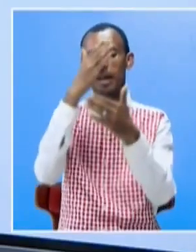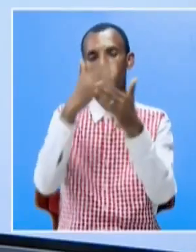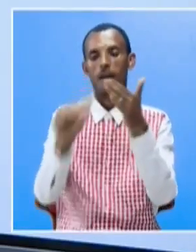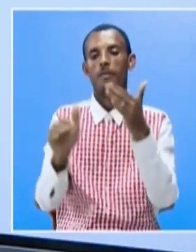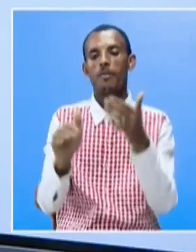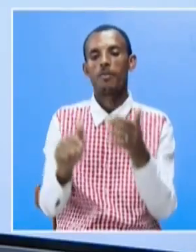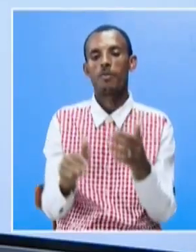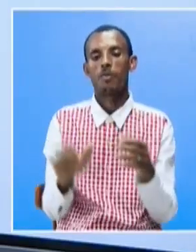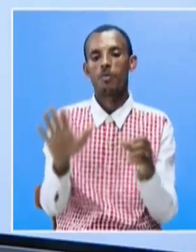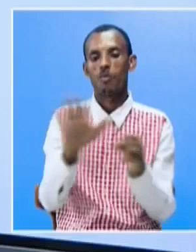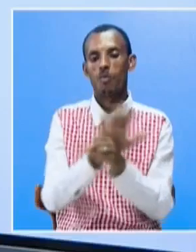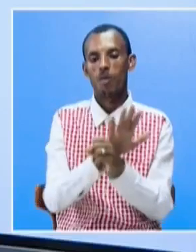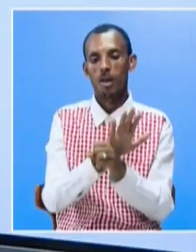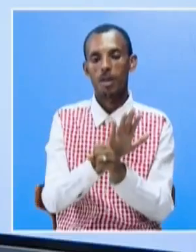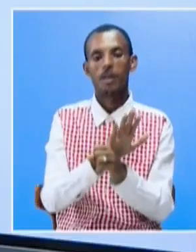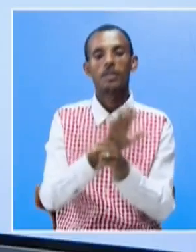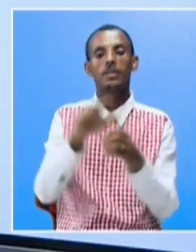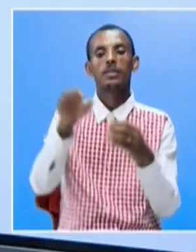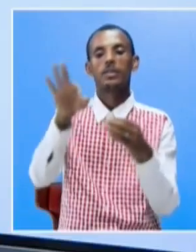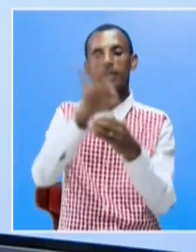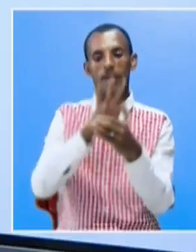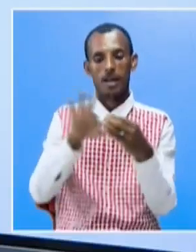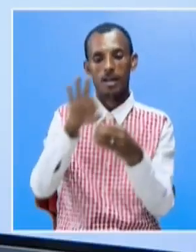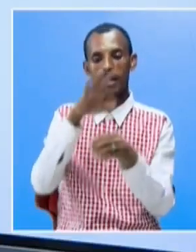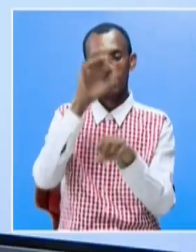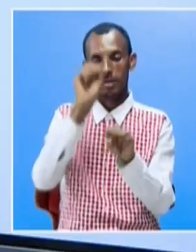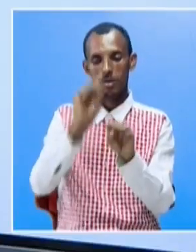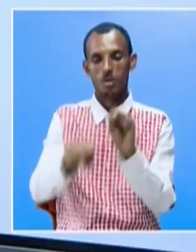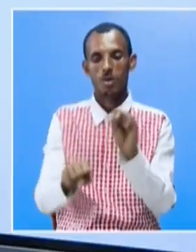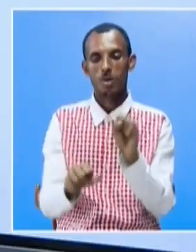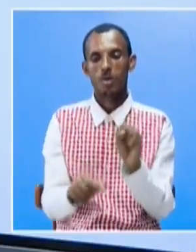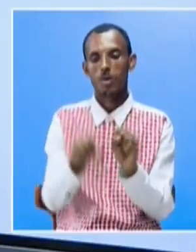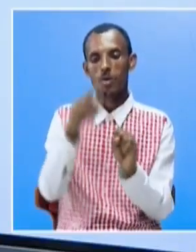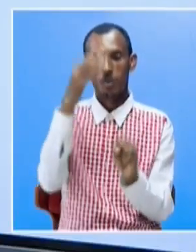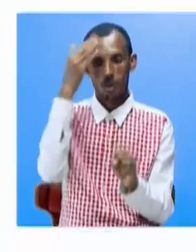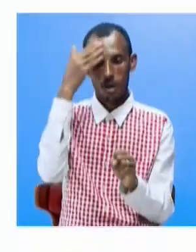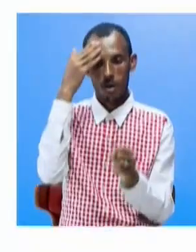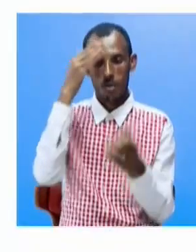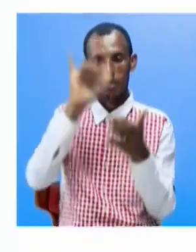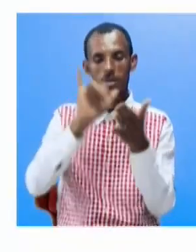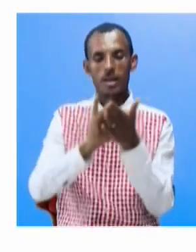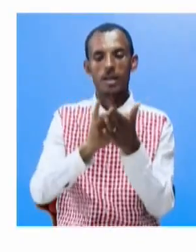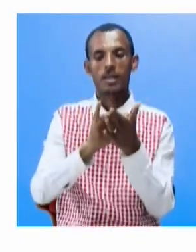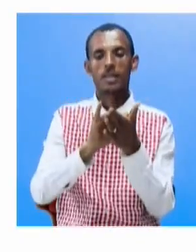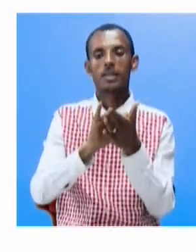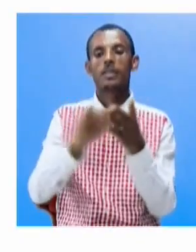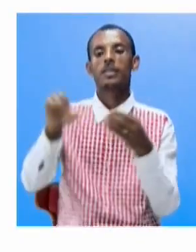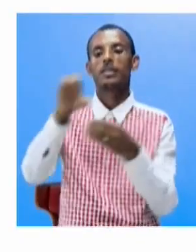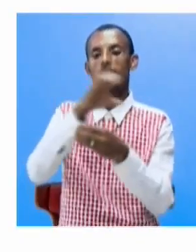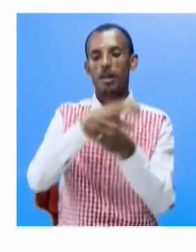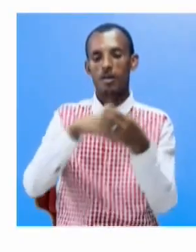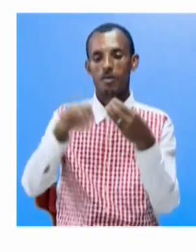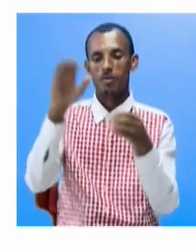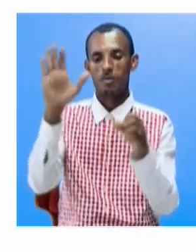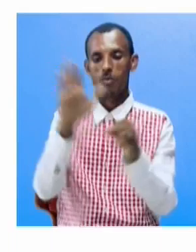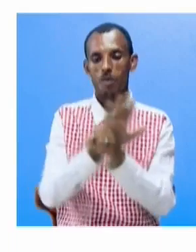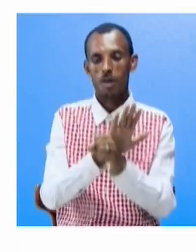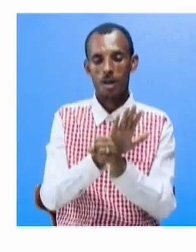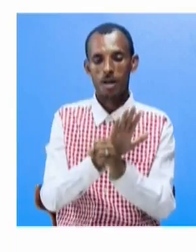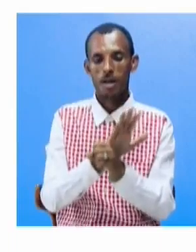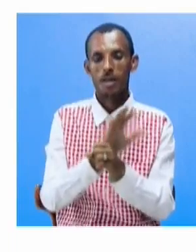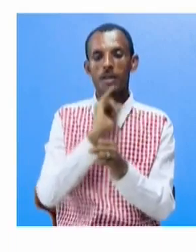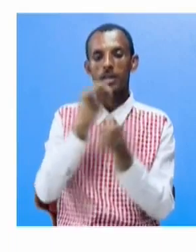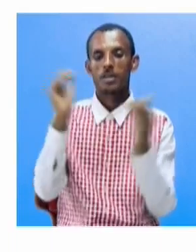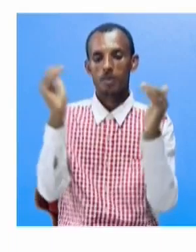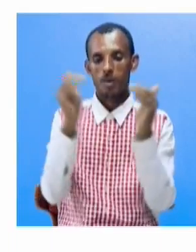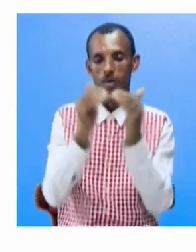a circle. So you know that circumference of a full circle is this